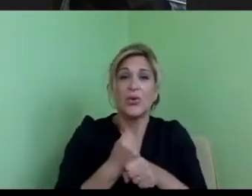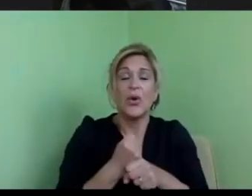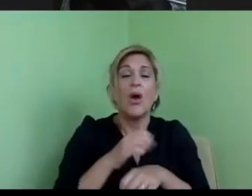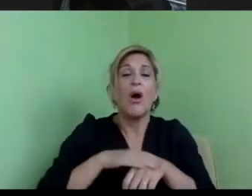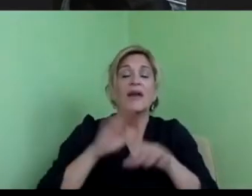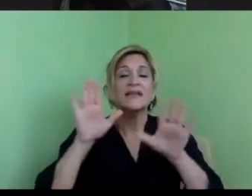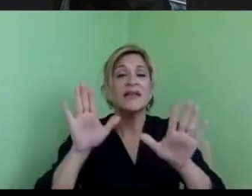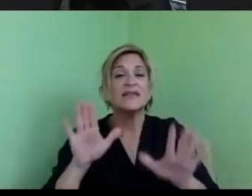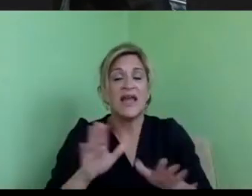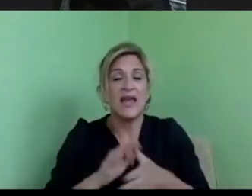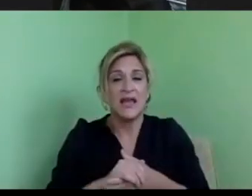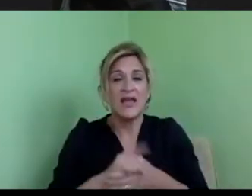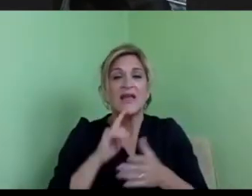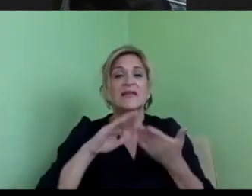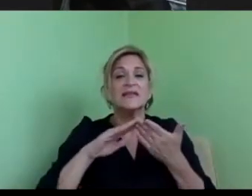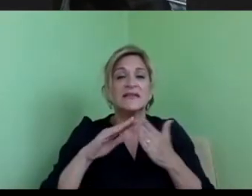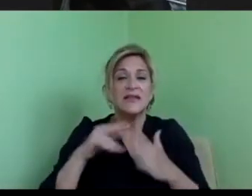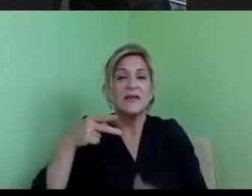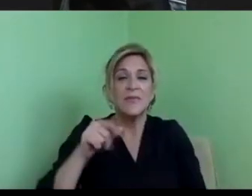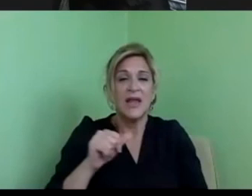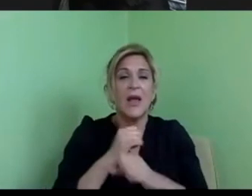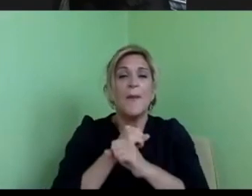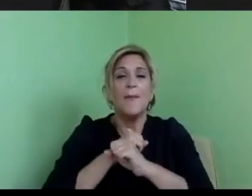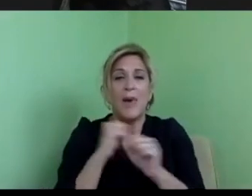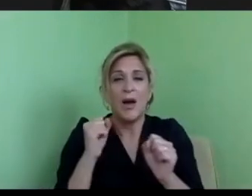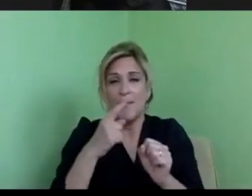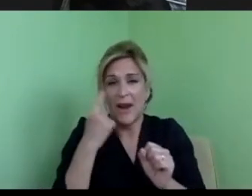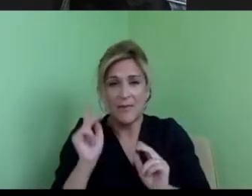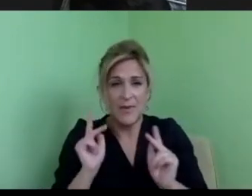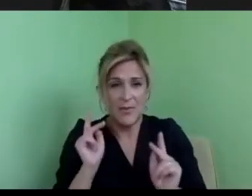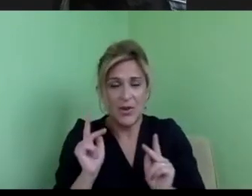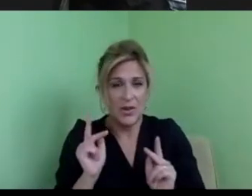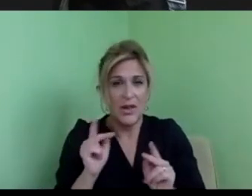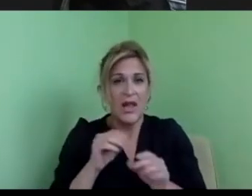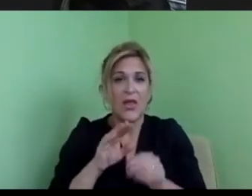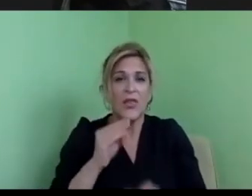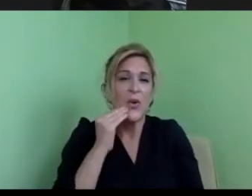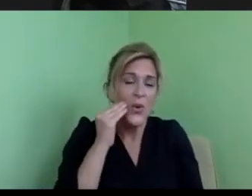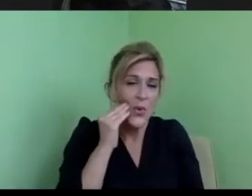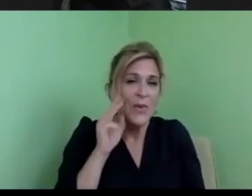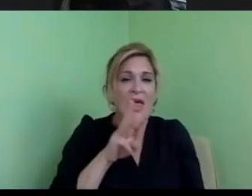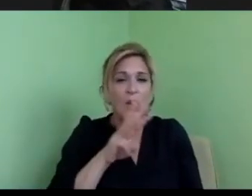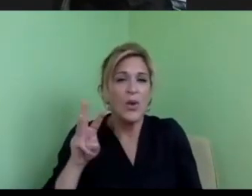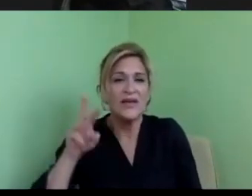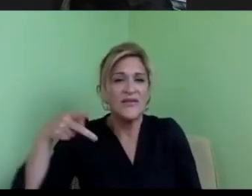sunday the city of philadelphia bombed black people in their home in west philadelphia